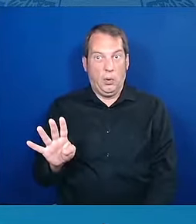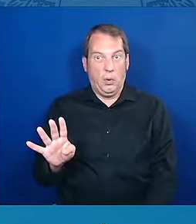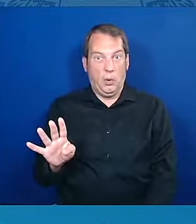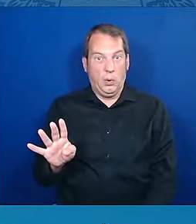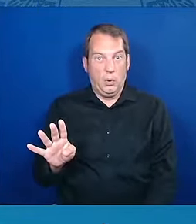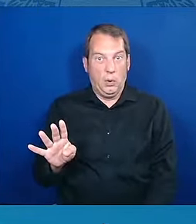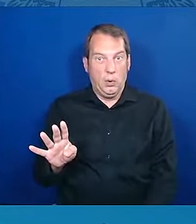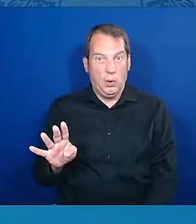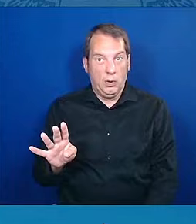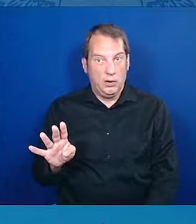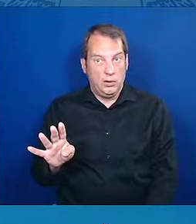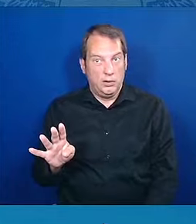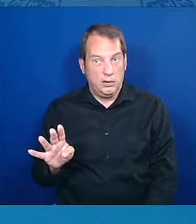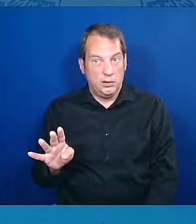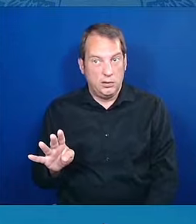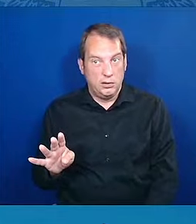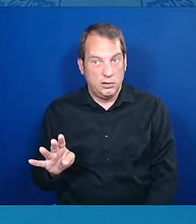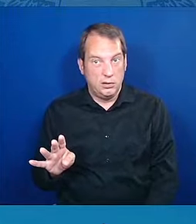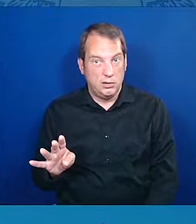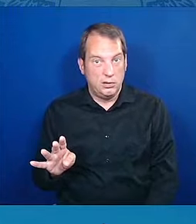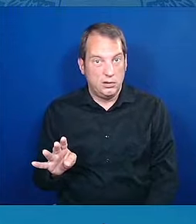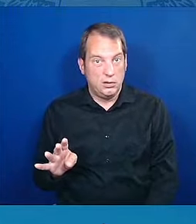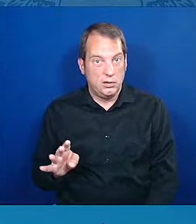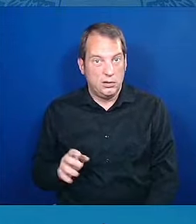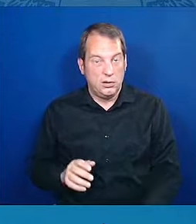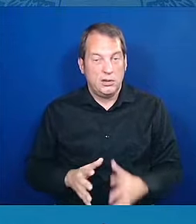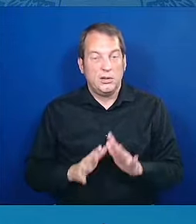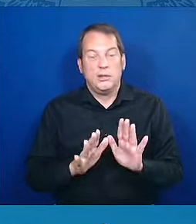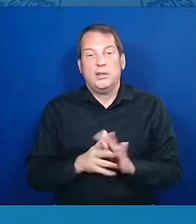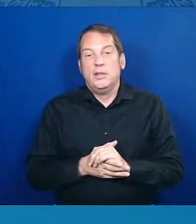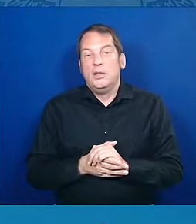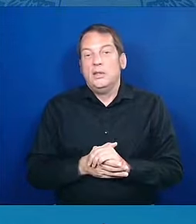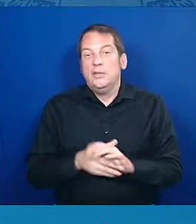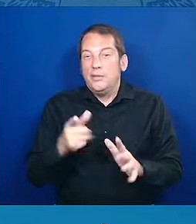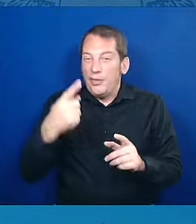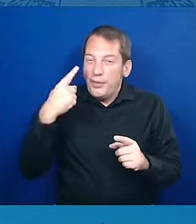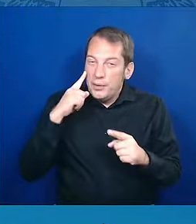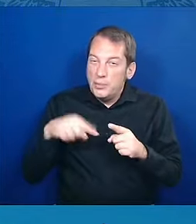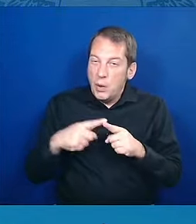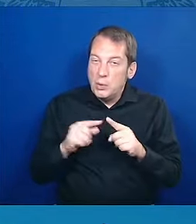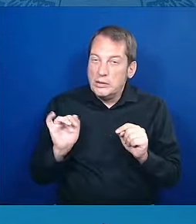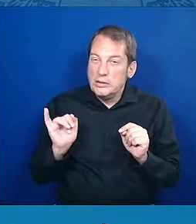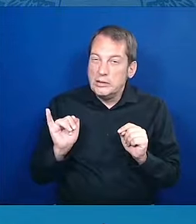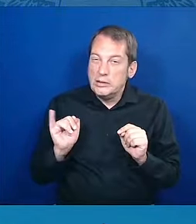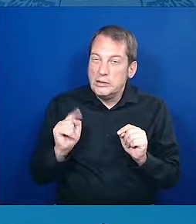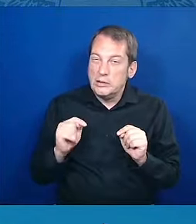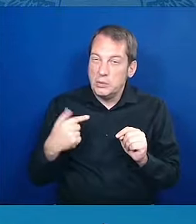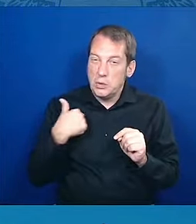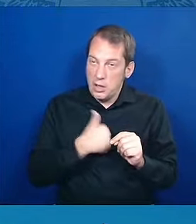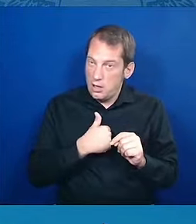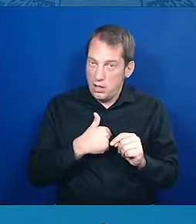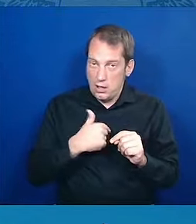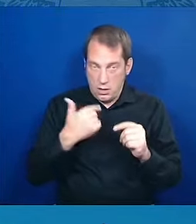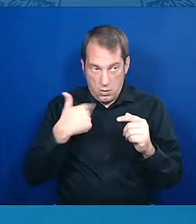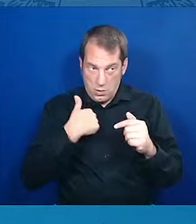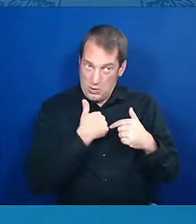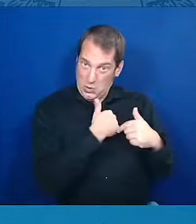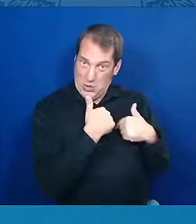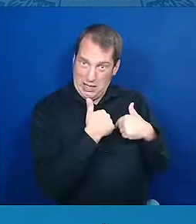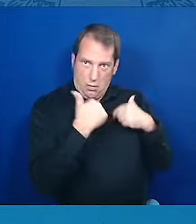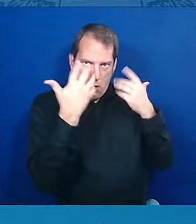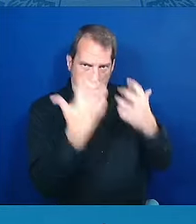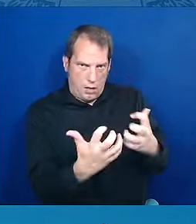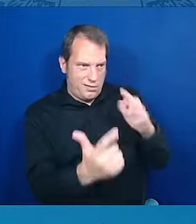just think about it. So we want to ban assault weapons, and they want to ban